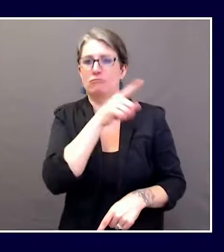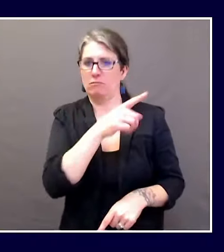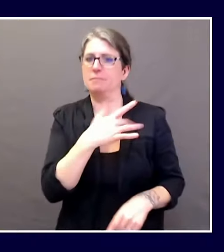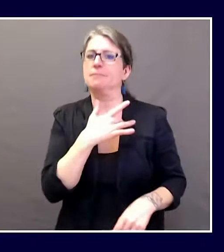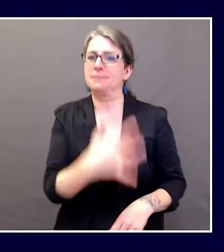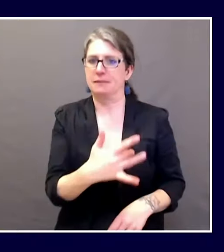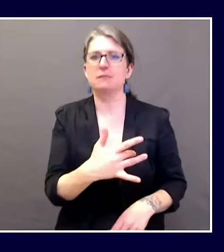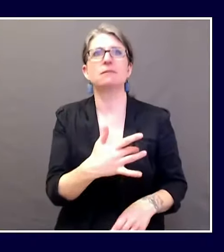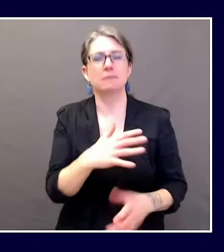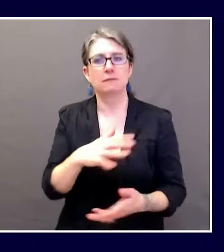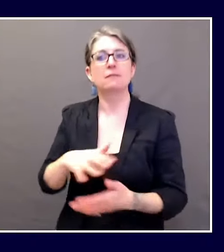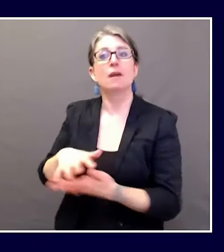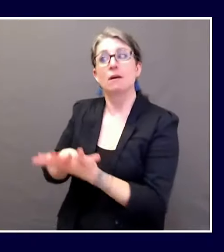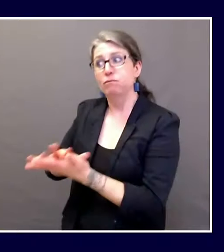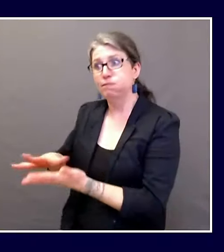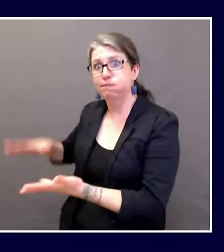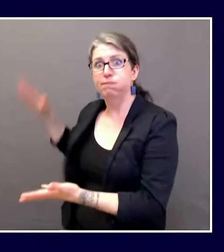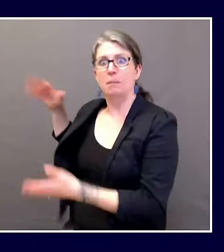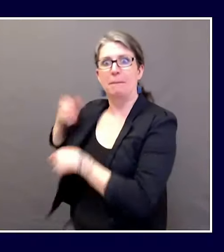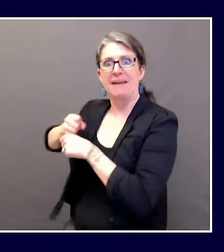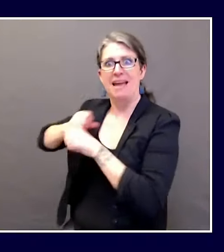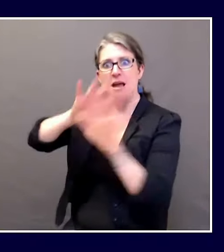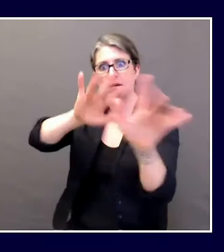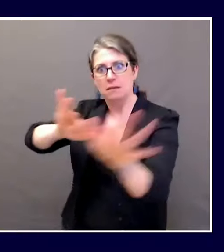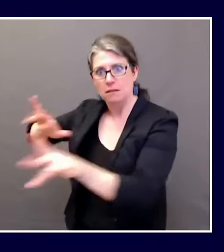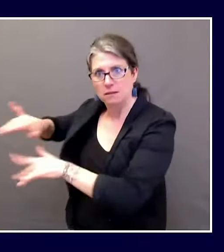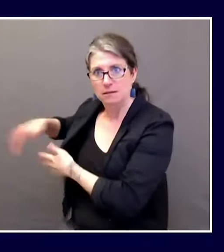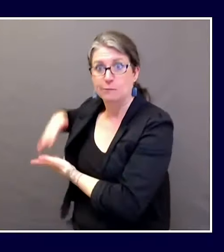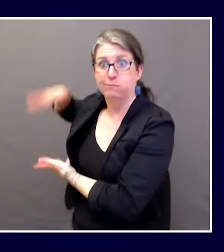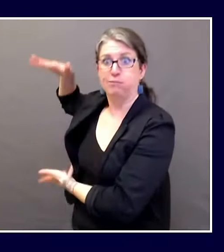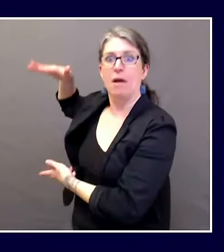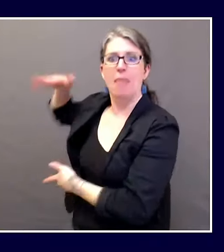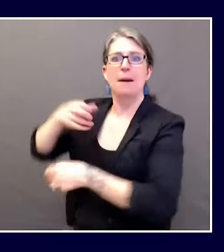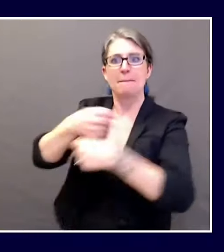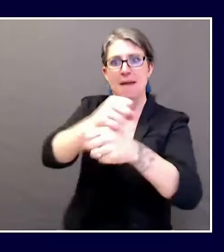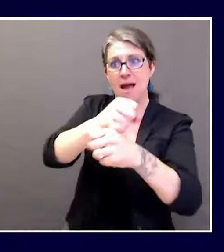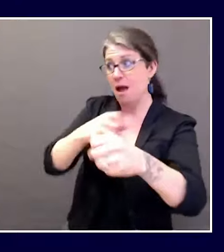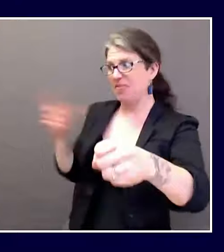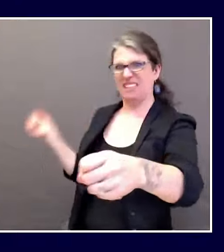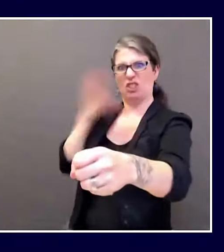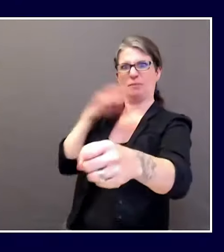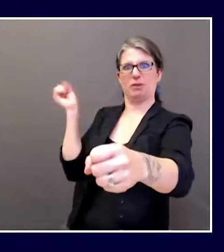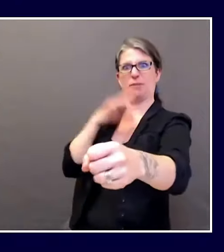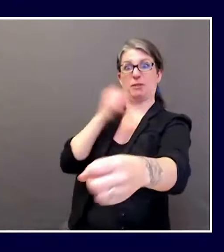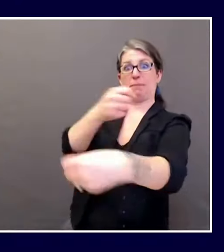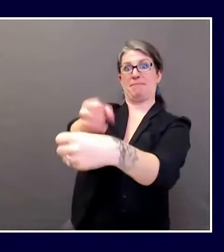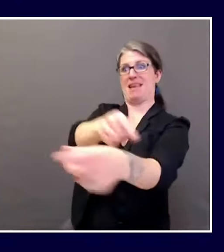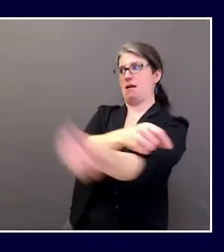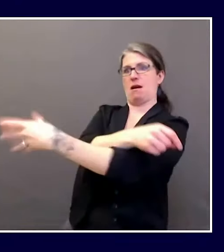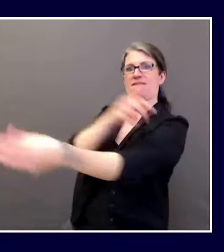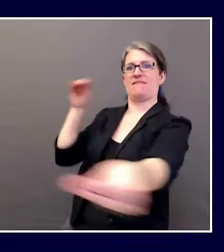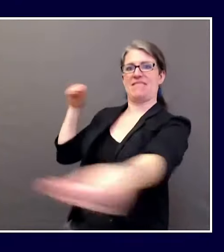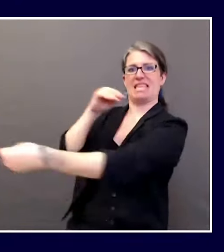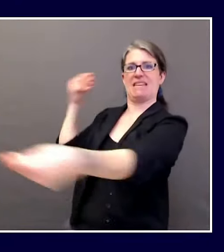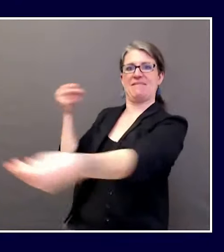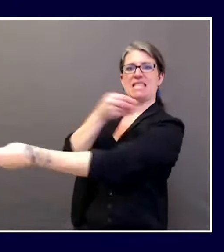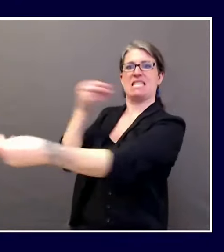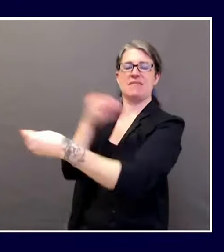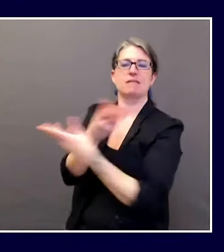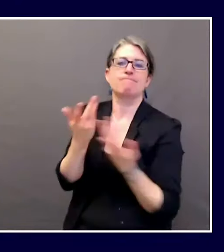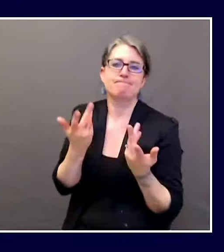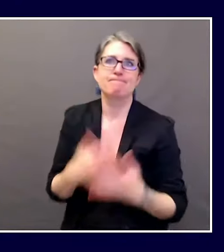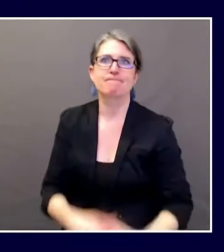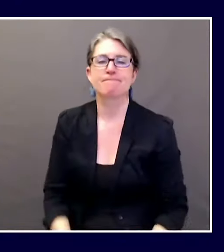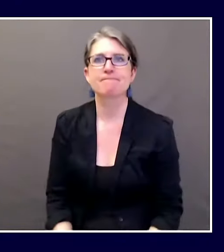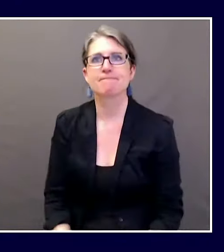if there's any more development for drive-throughs and or primary care providers getting